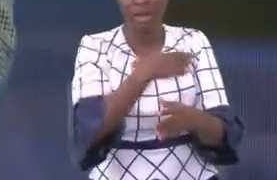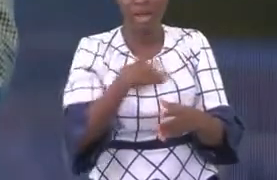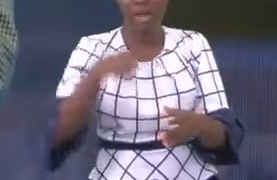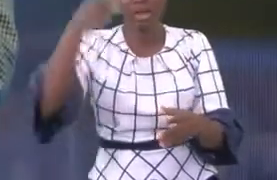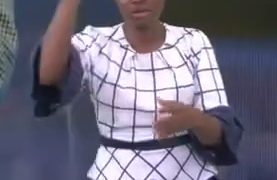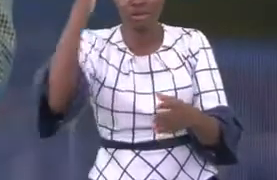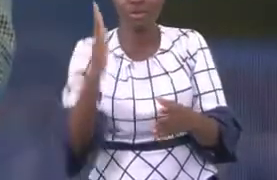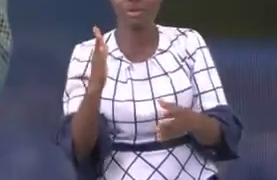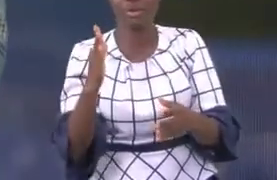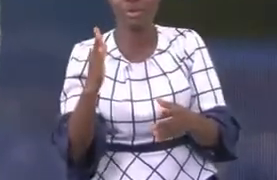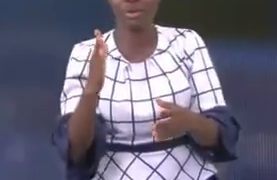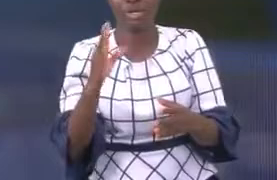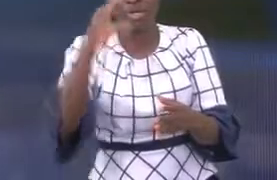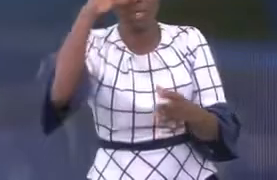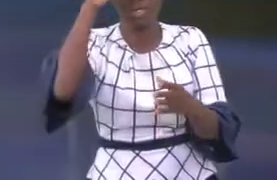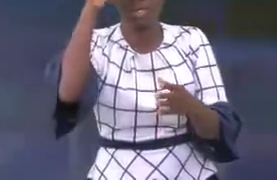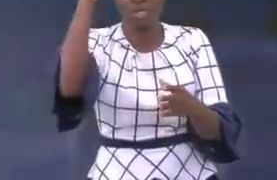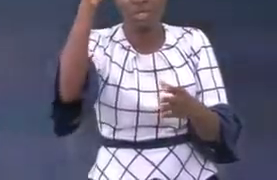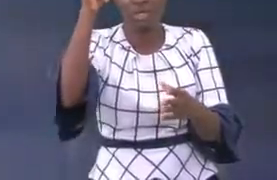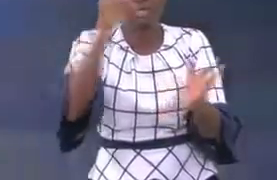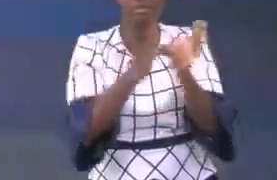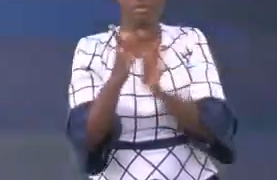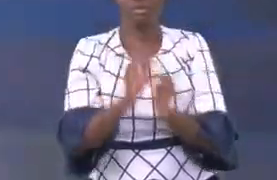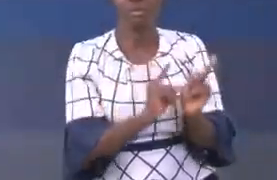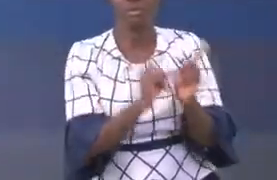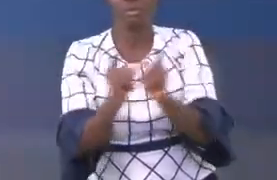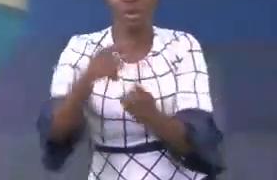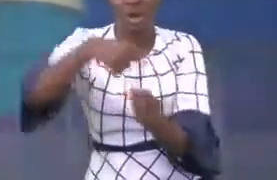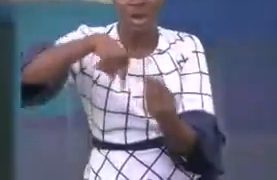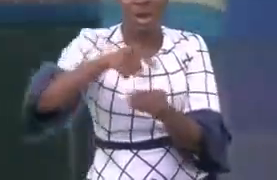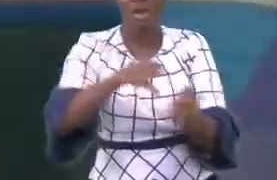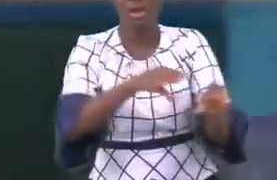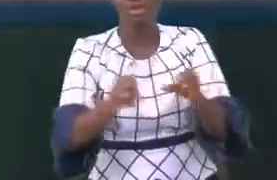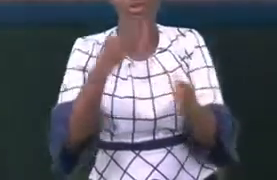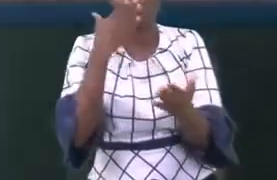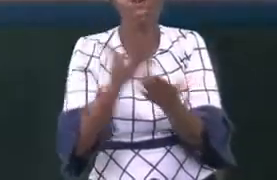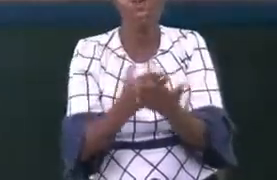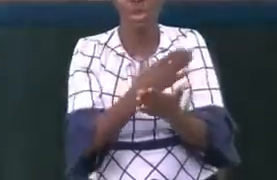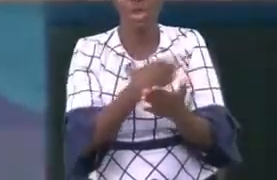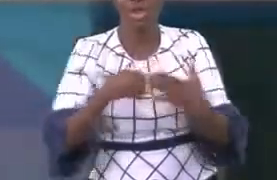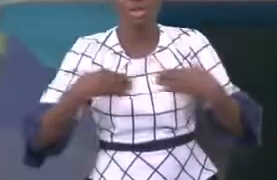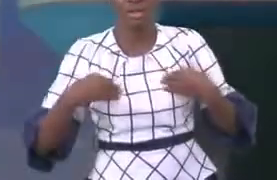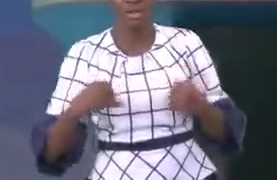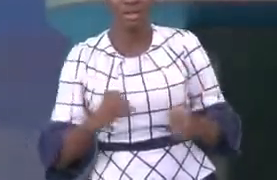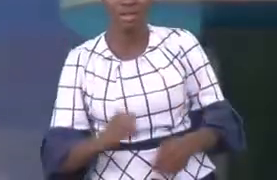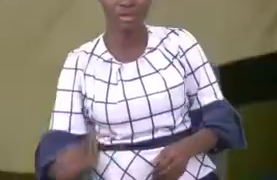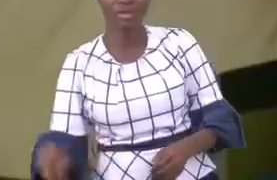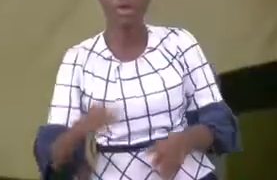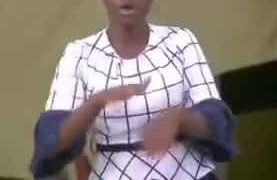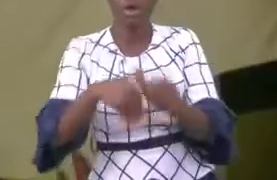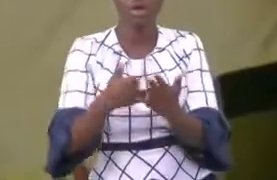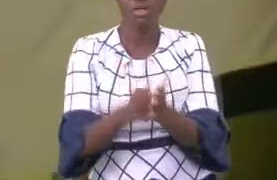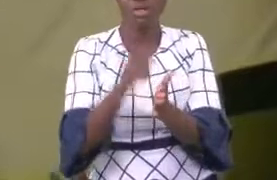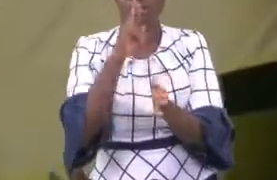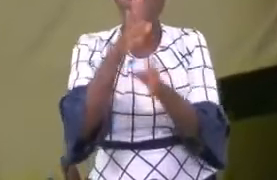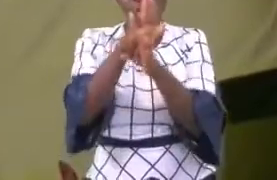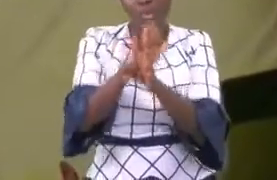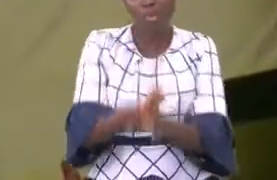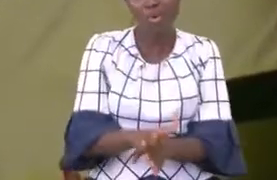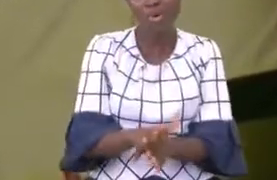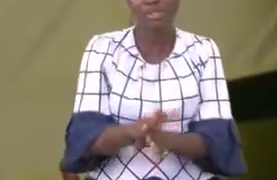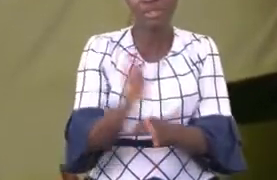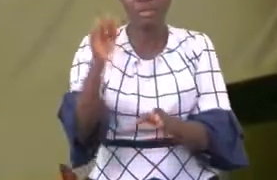that were oppressed of the devil, for God was with him. That's why tonight,